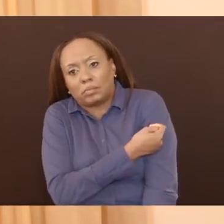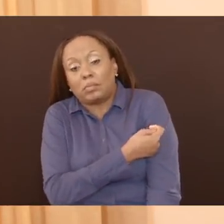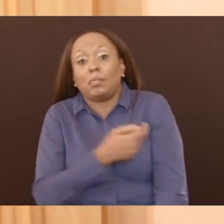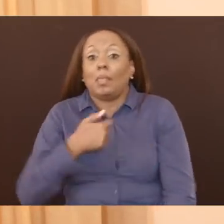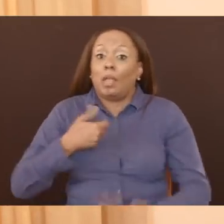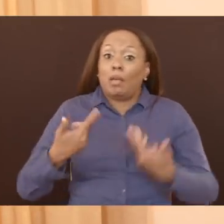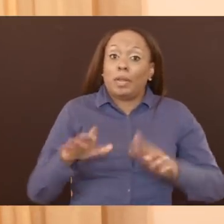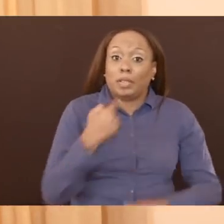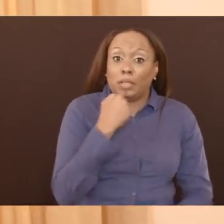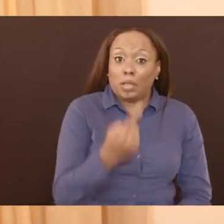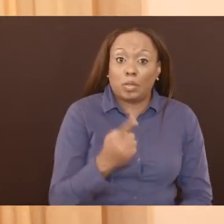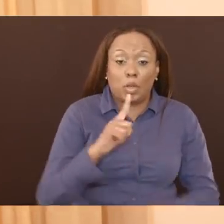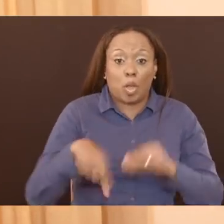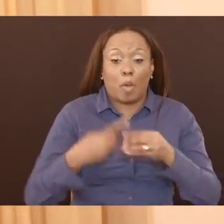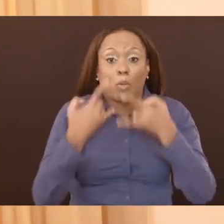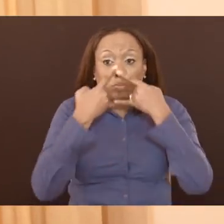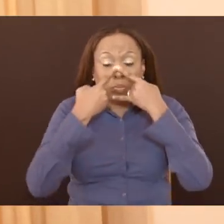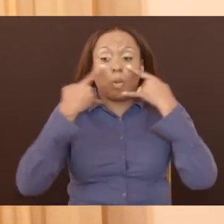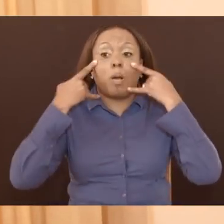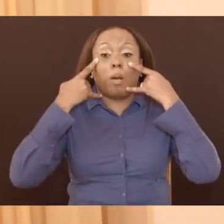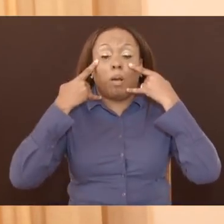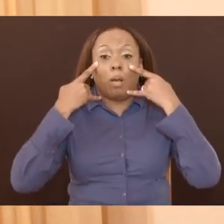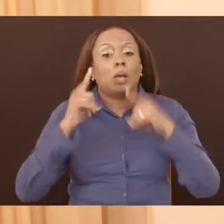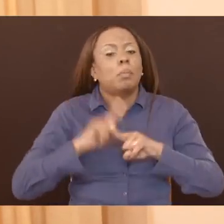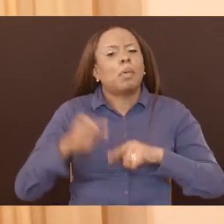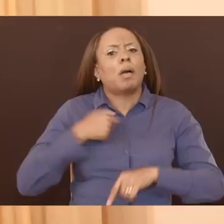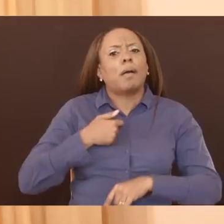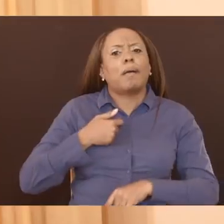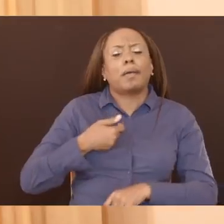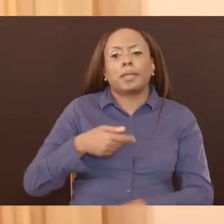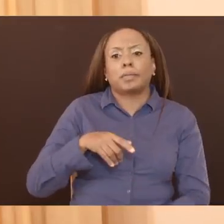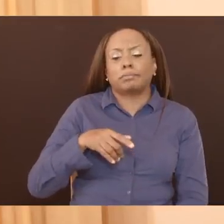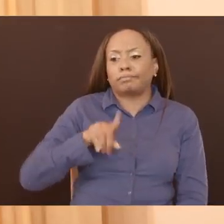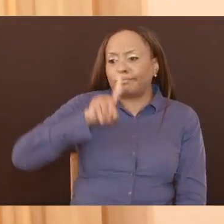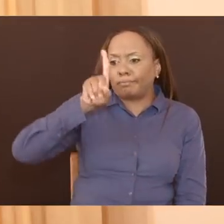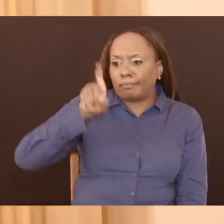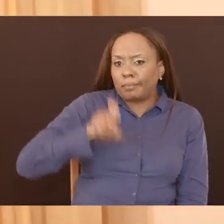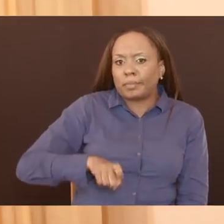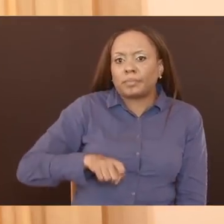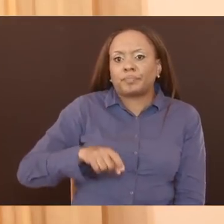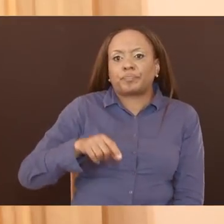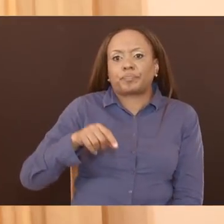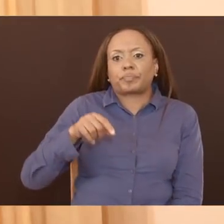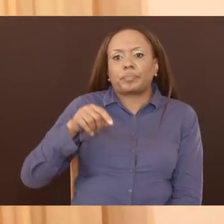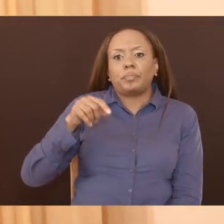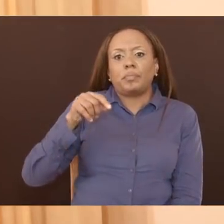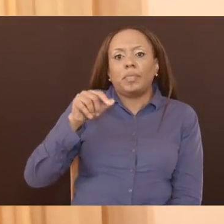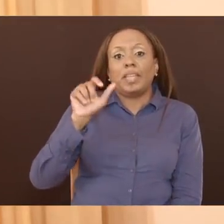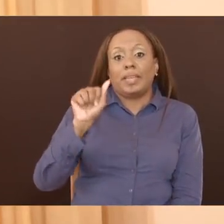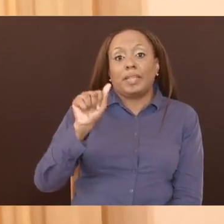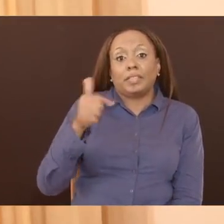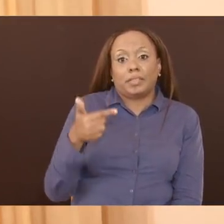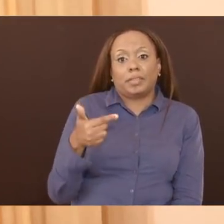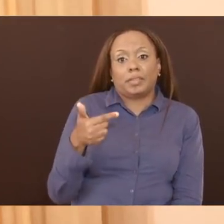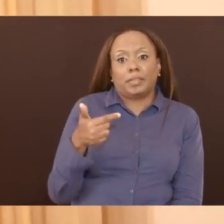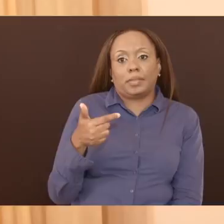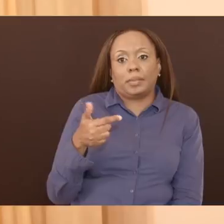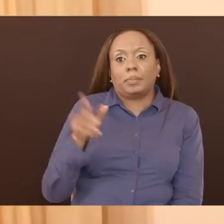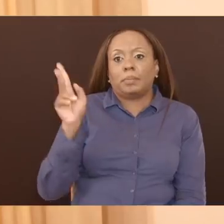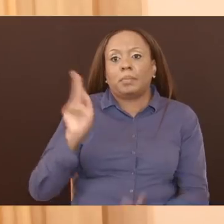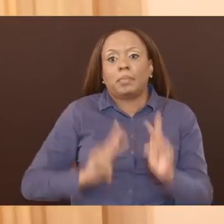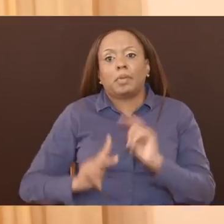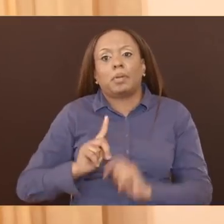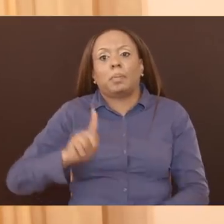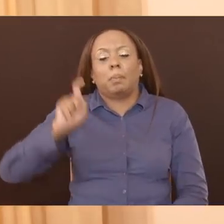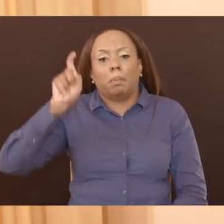wearing, but I've asked the Attorney General to please ensure that that is now explicit in the protocols, that persons must wear